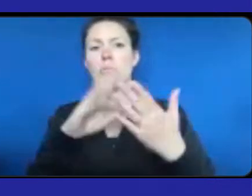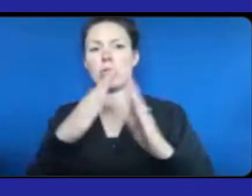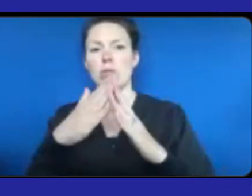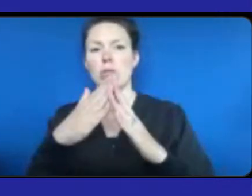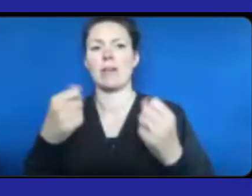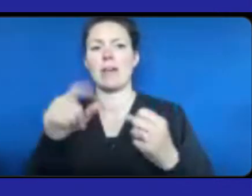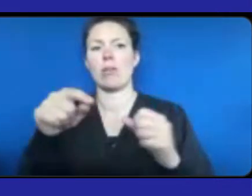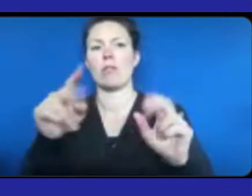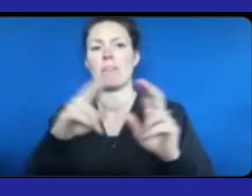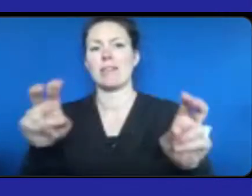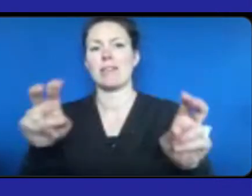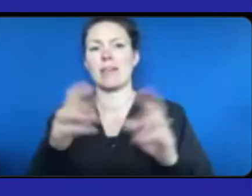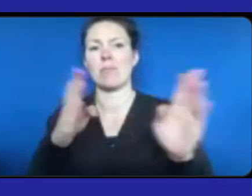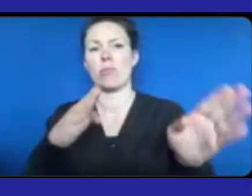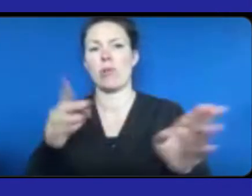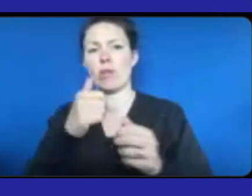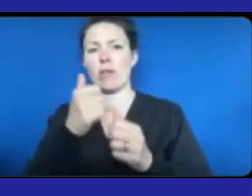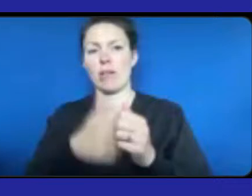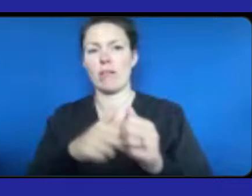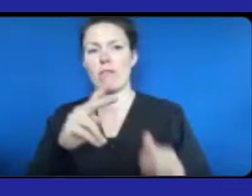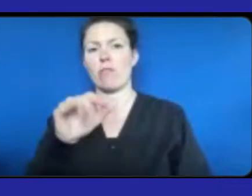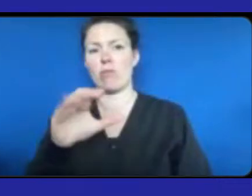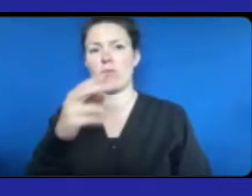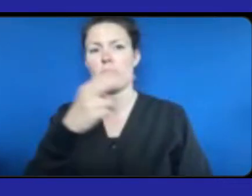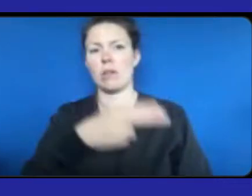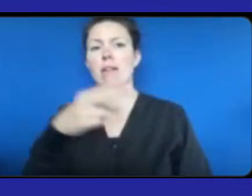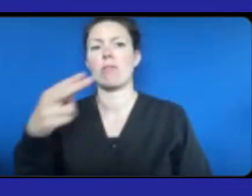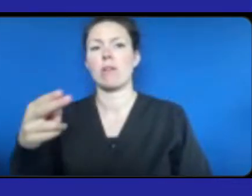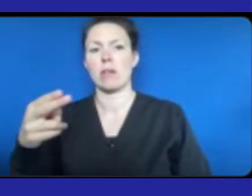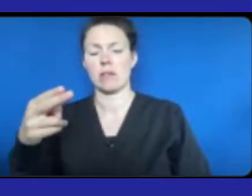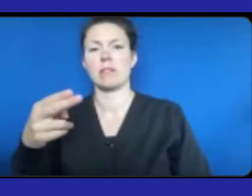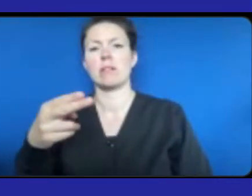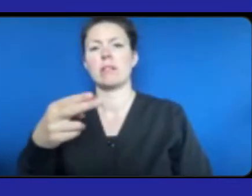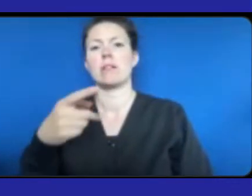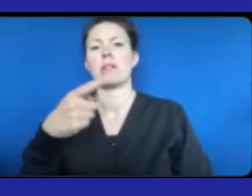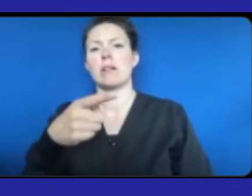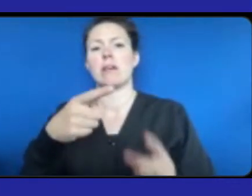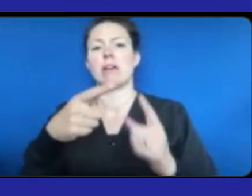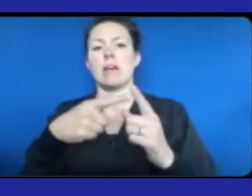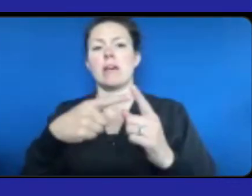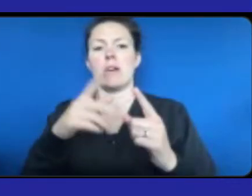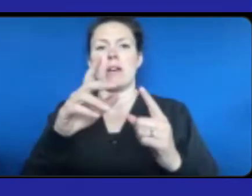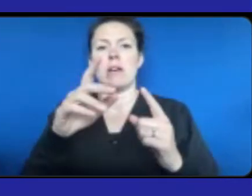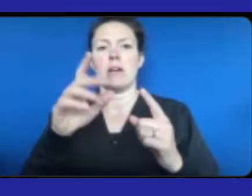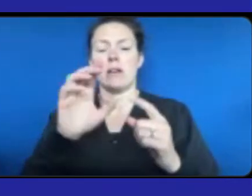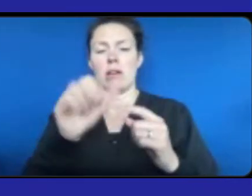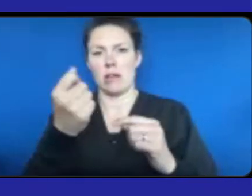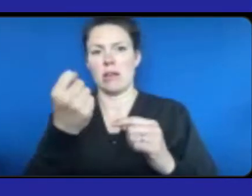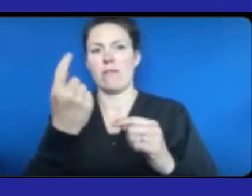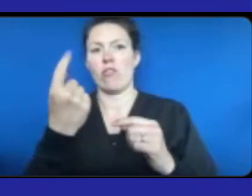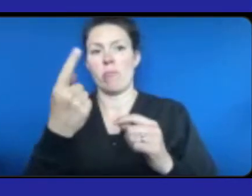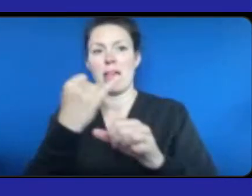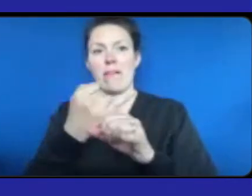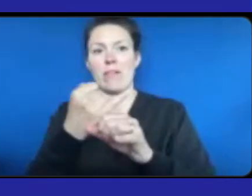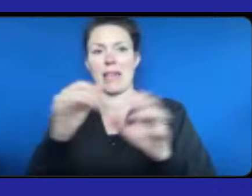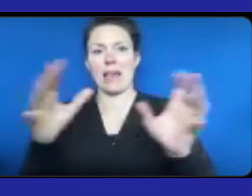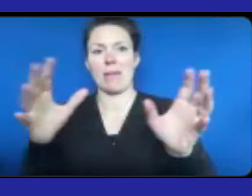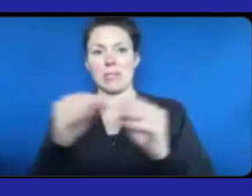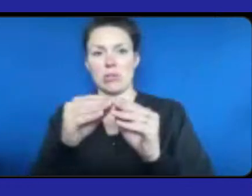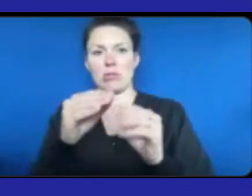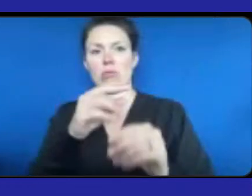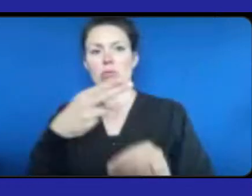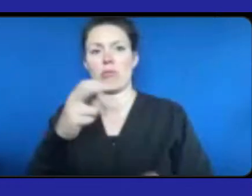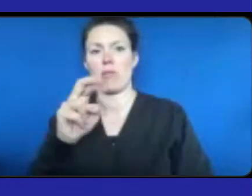assessments prepared for each of NYC Health and Hospitals' 10 acute care hospitals over 11 campuses, and for the Henry J.